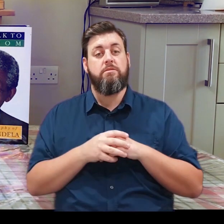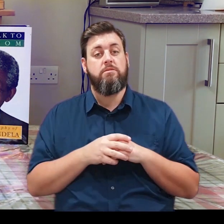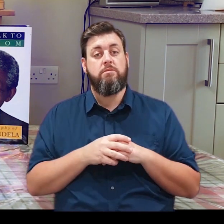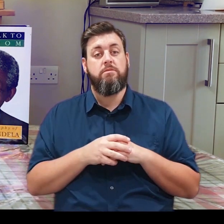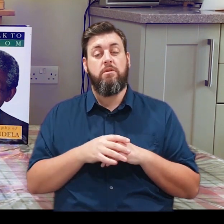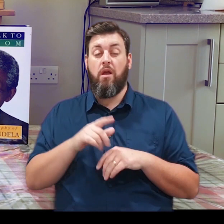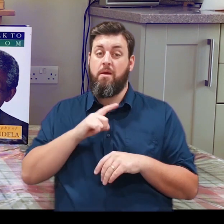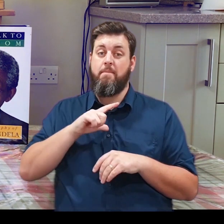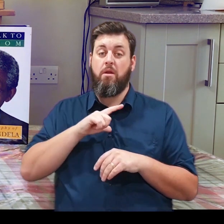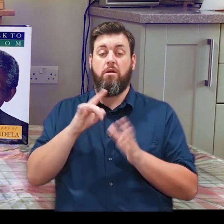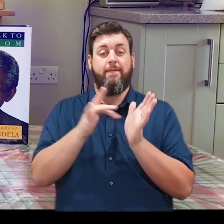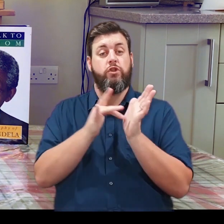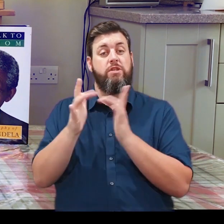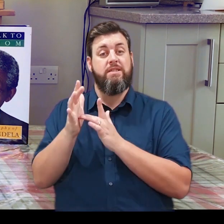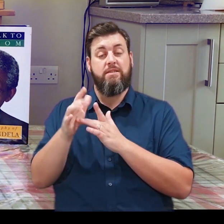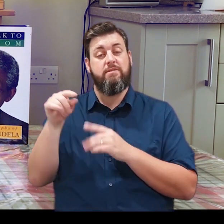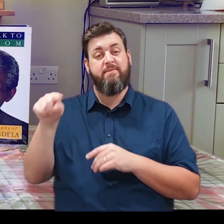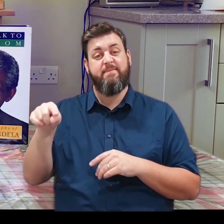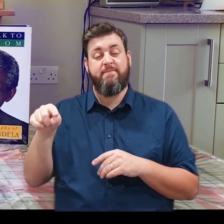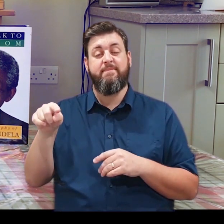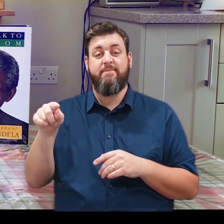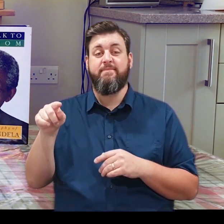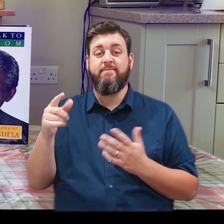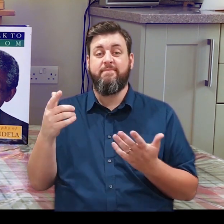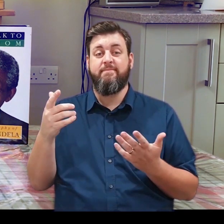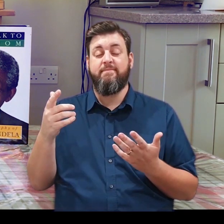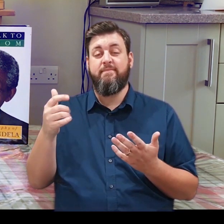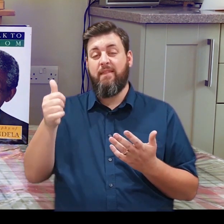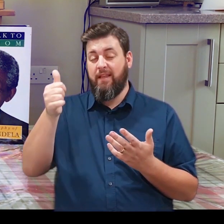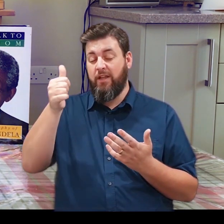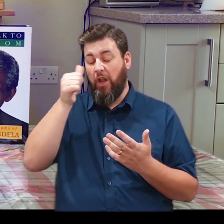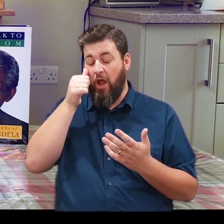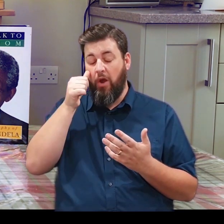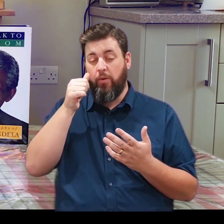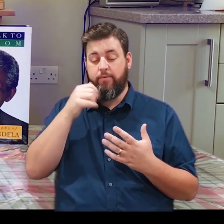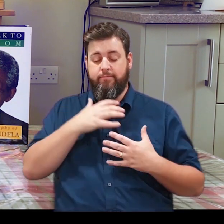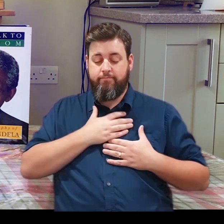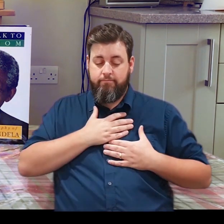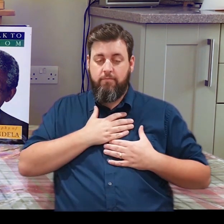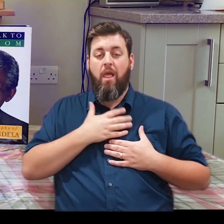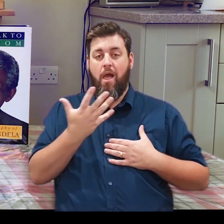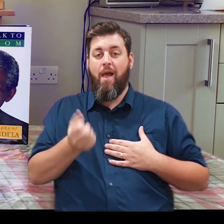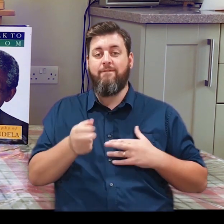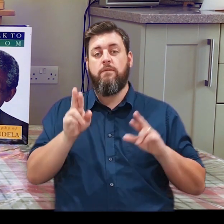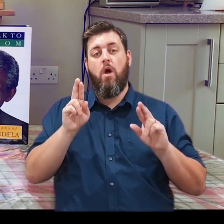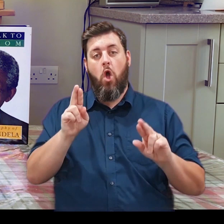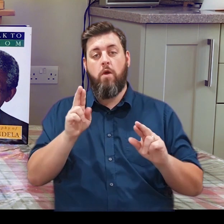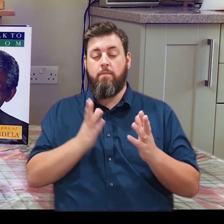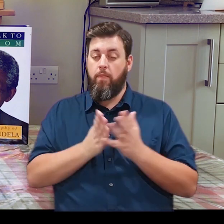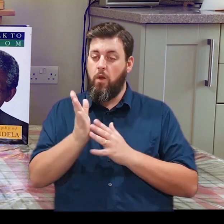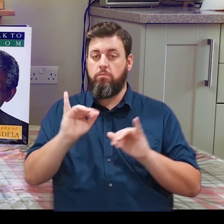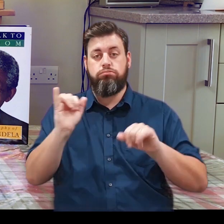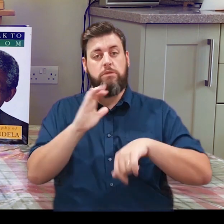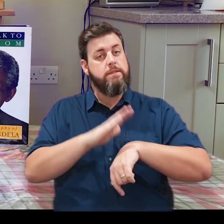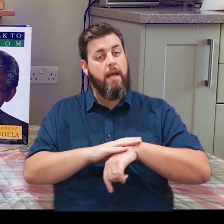And it's because of him that I have always known hope, even in the worst of times.